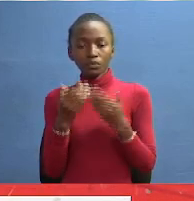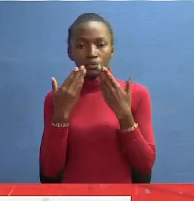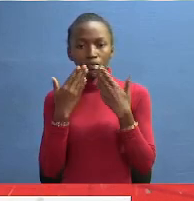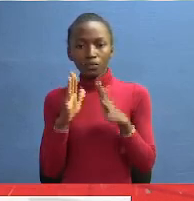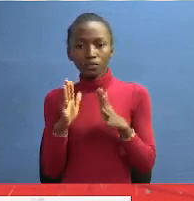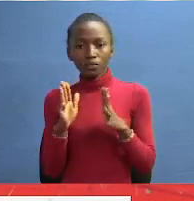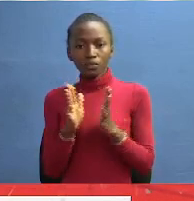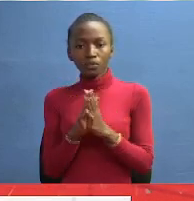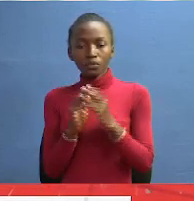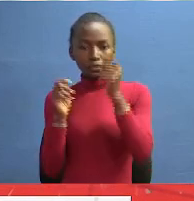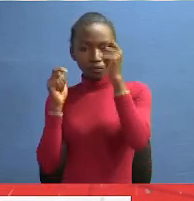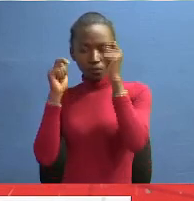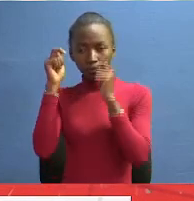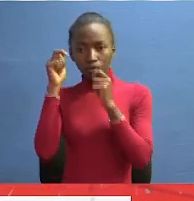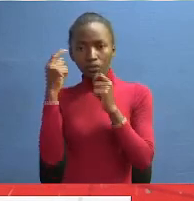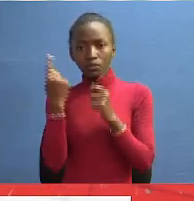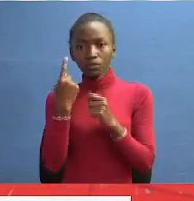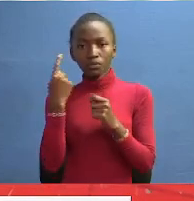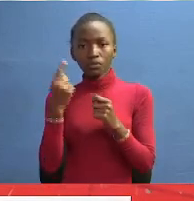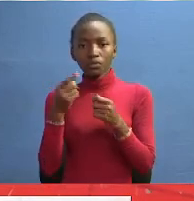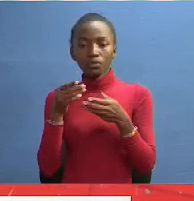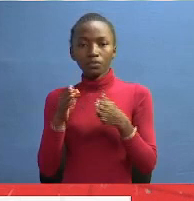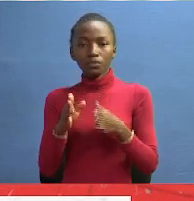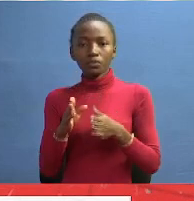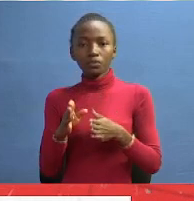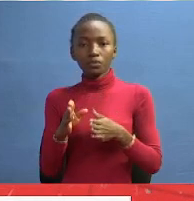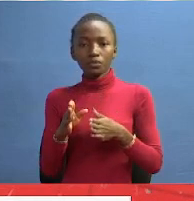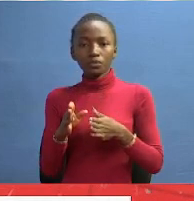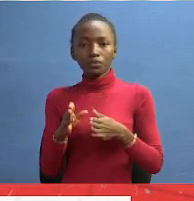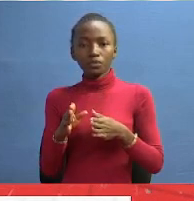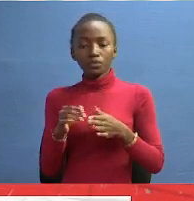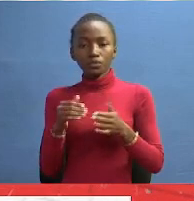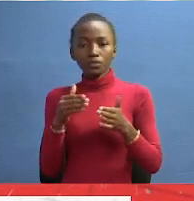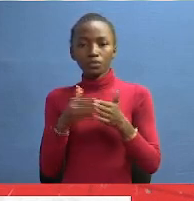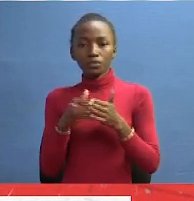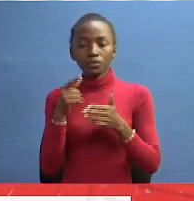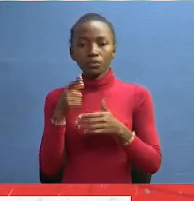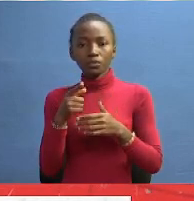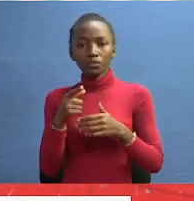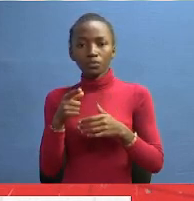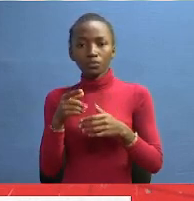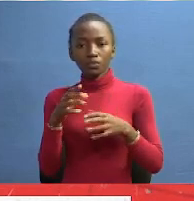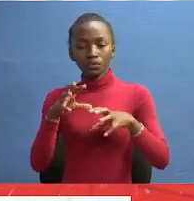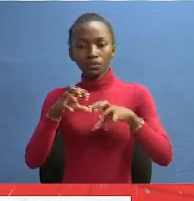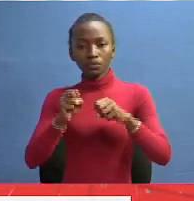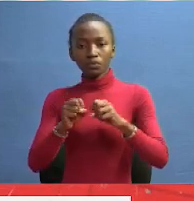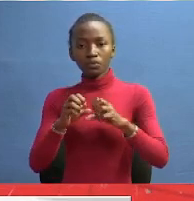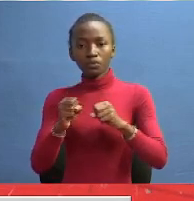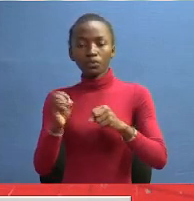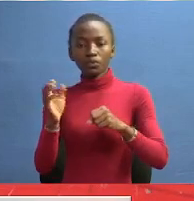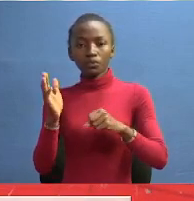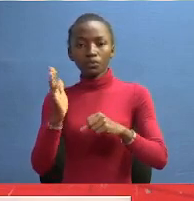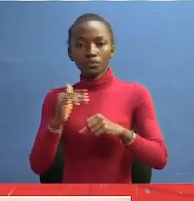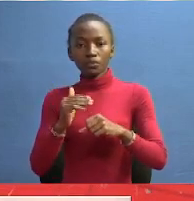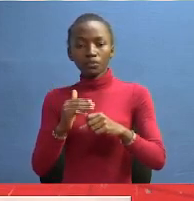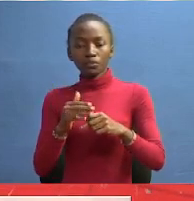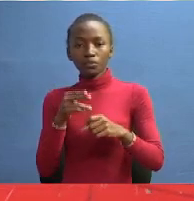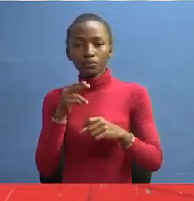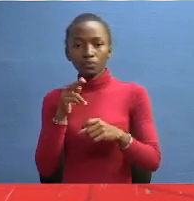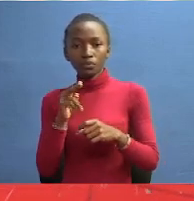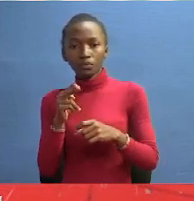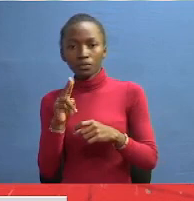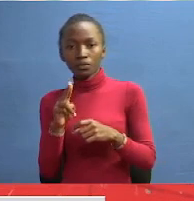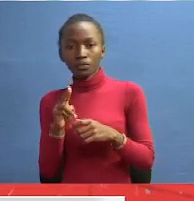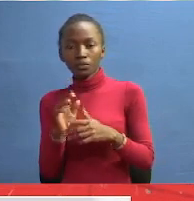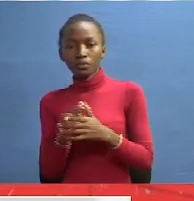way to sustain this conflict is to have the arms. Therefore, number one, we need we would be asking